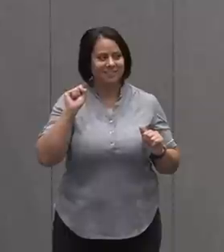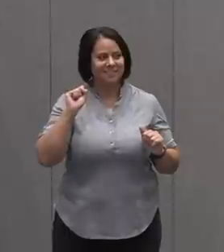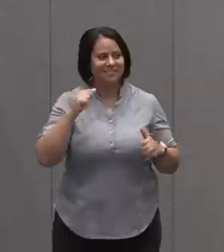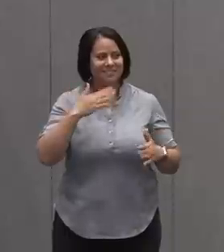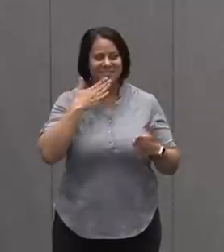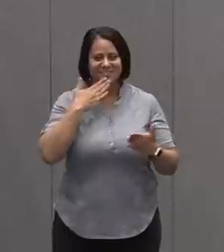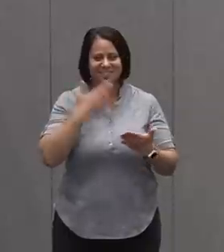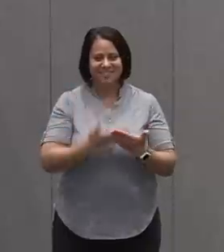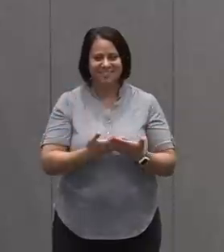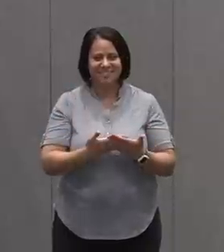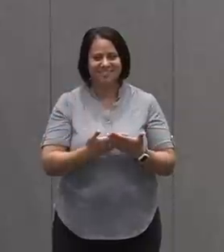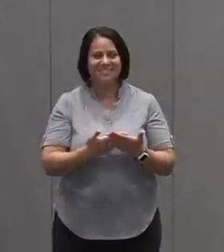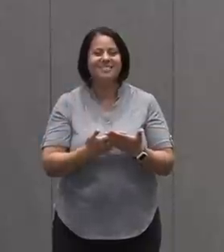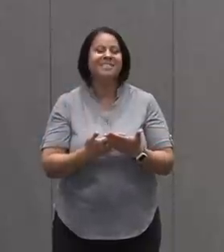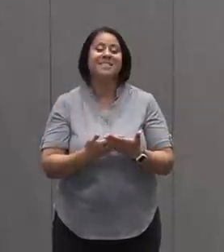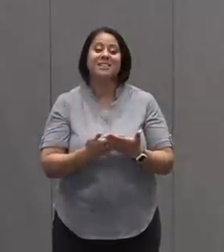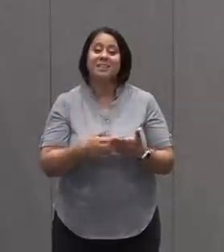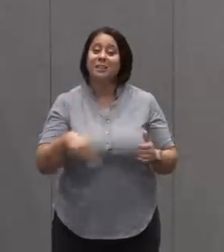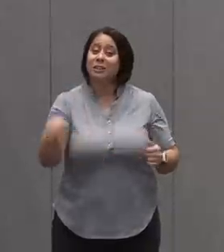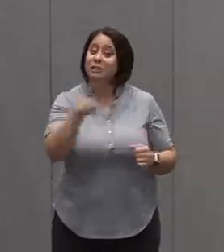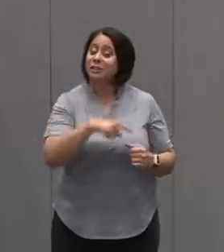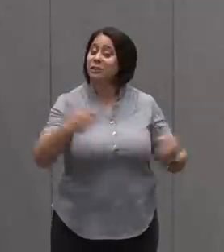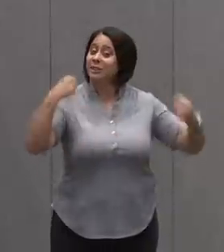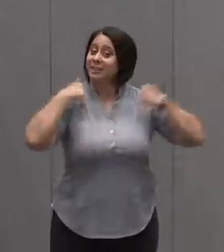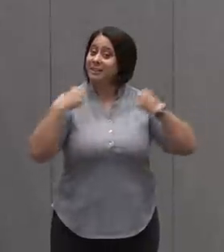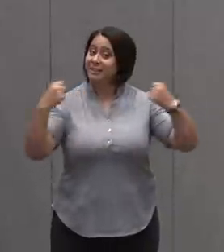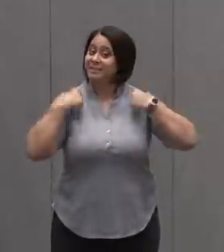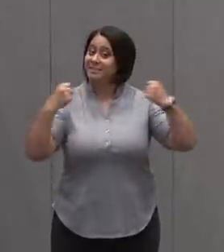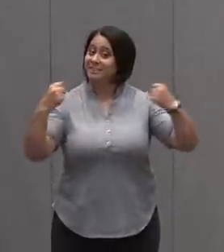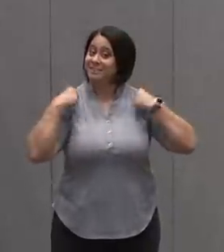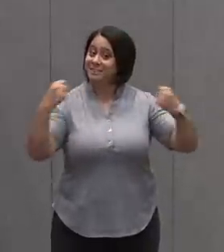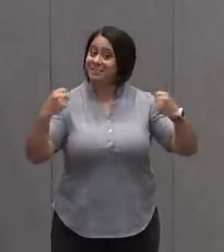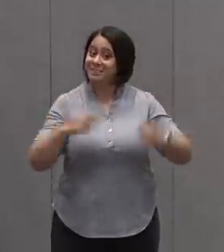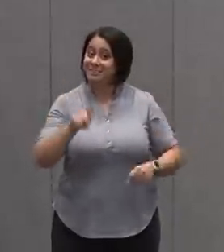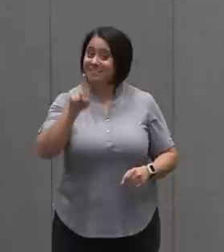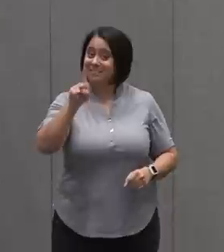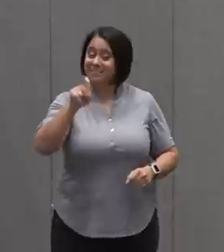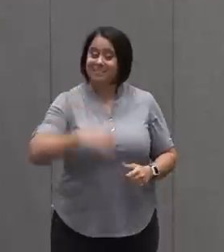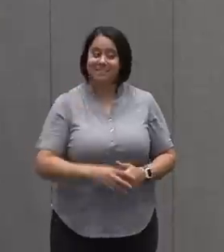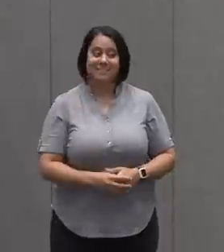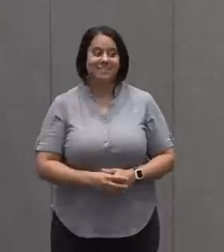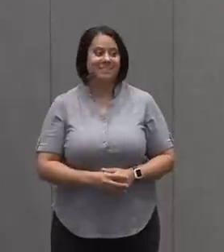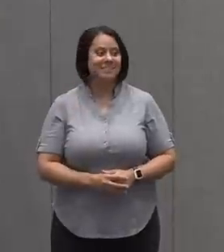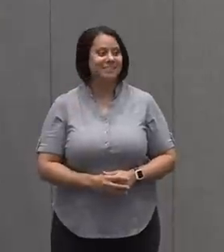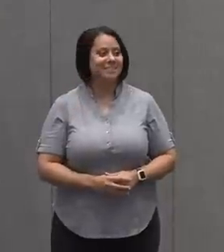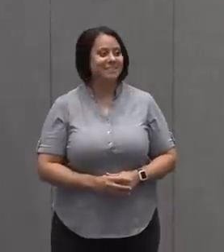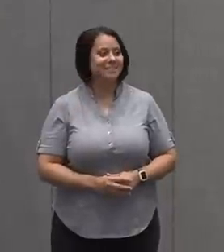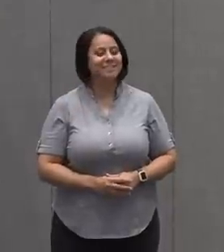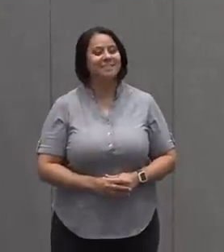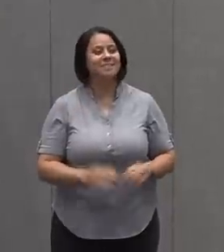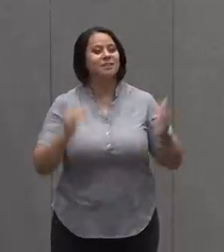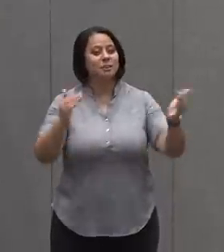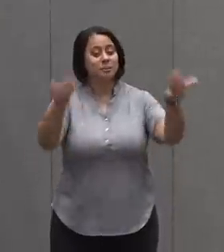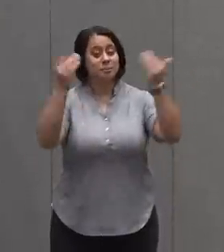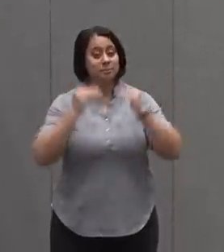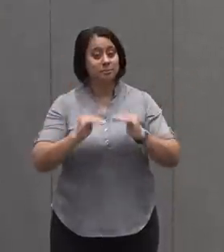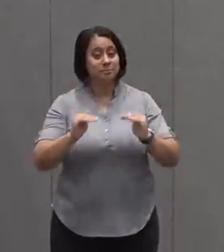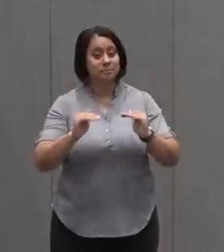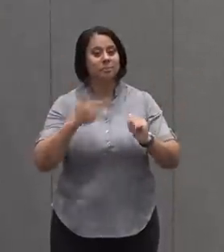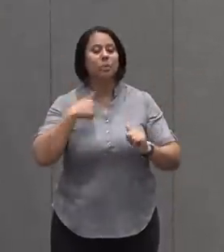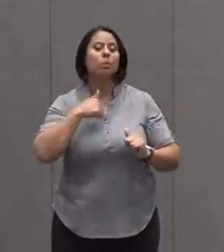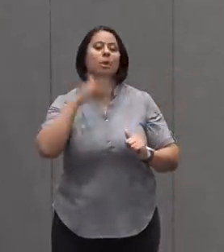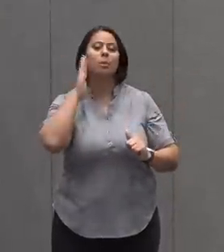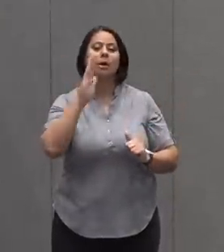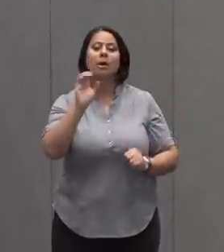very good. Everybody, did you get some exercise in that? All right, our next sequence, we're going to be counting by